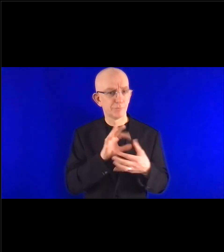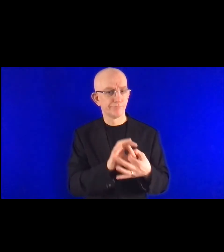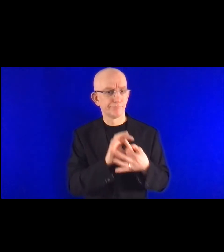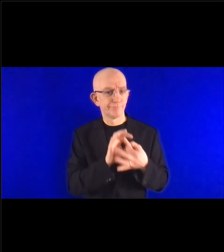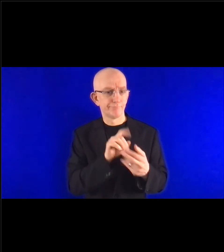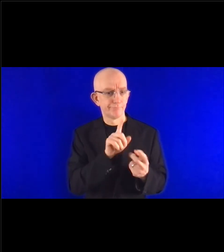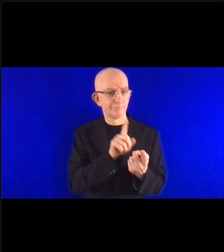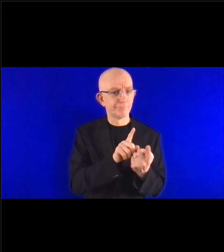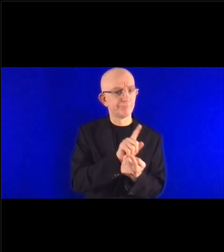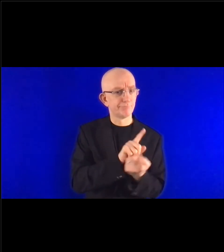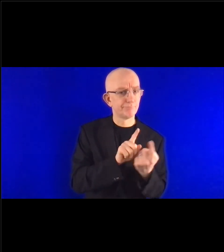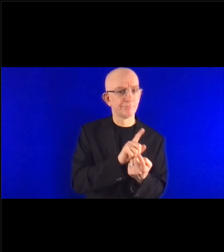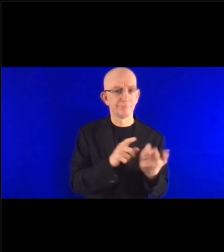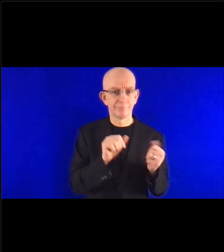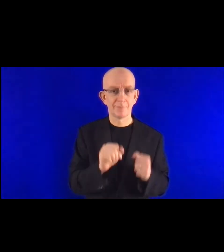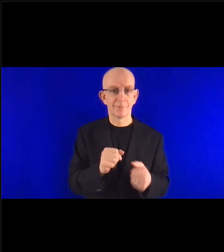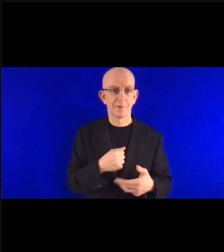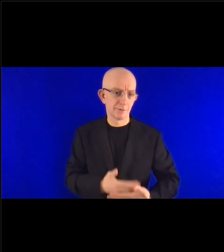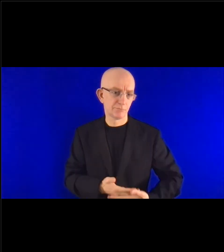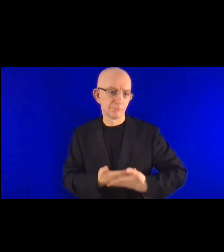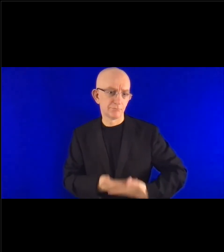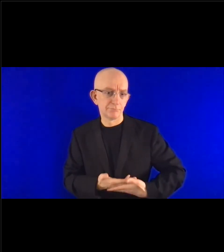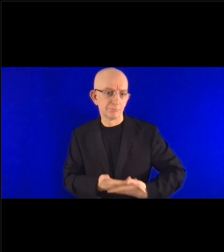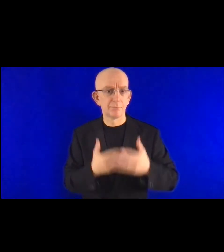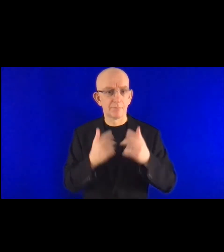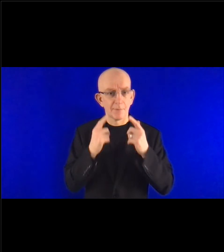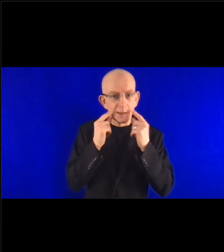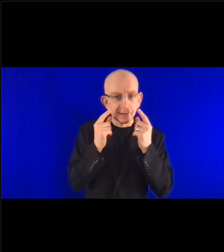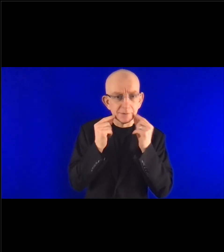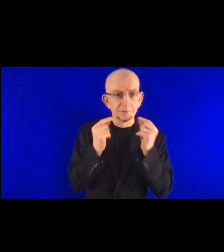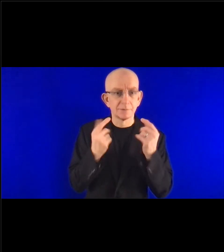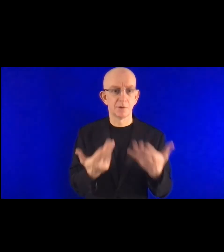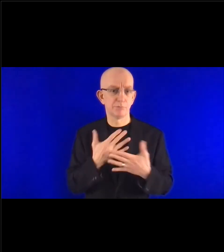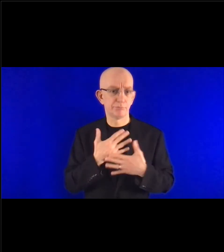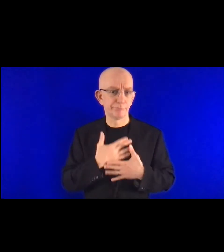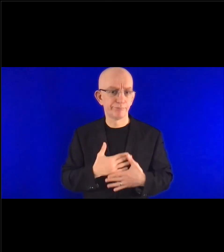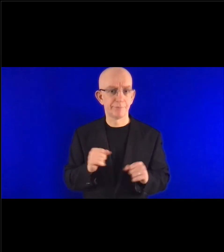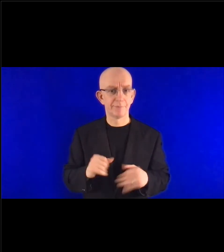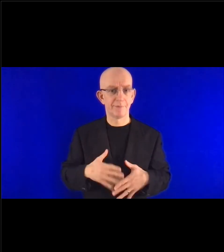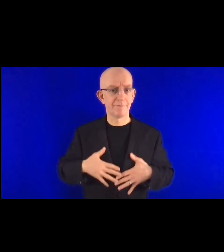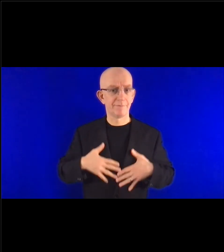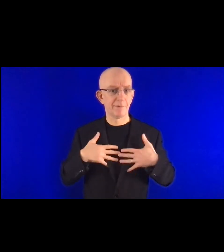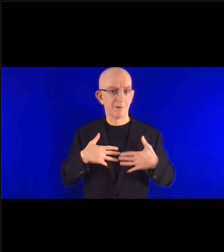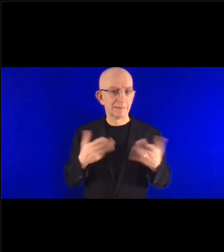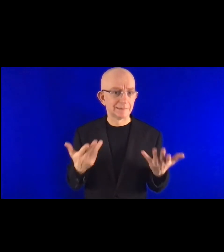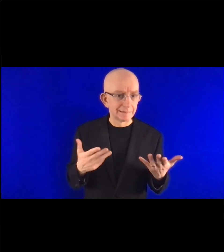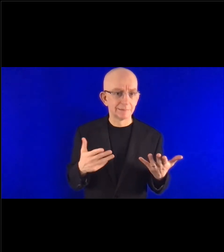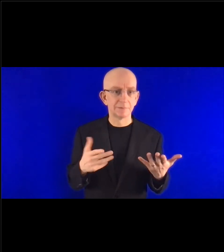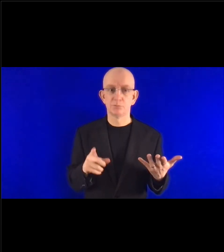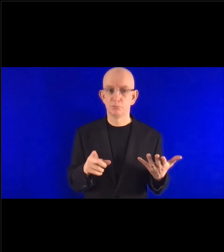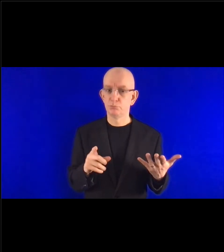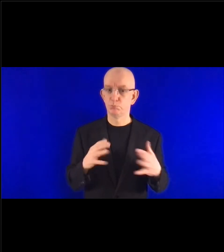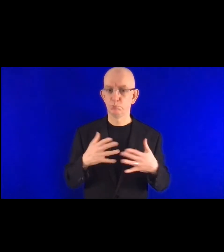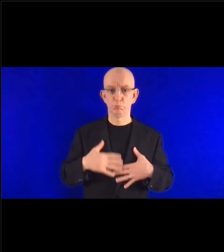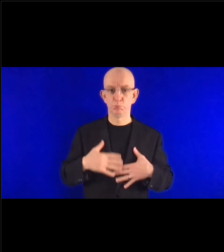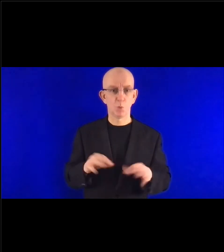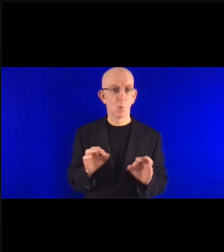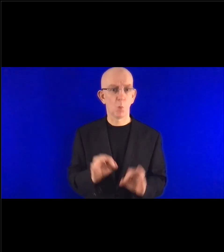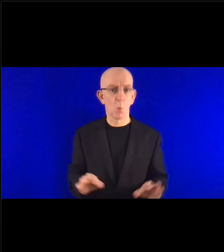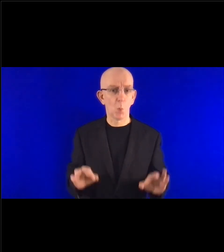friends without thinking, will this place will be accessible? Or will I be able to